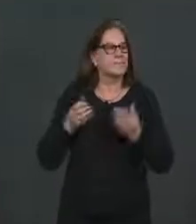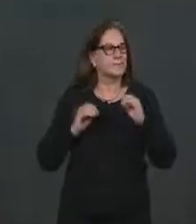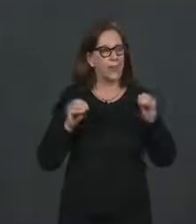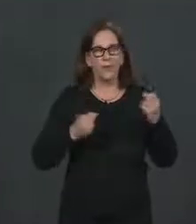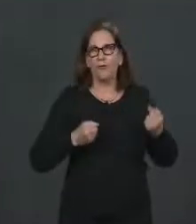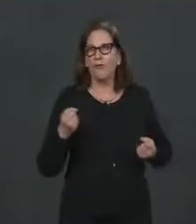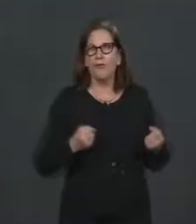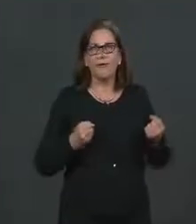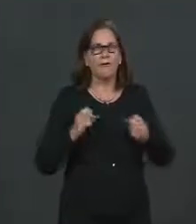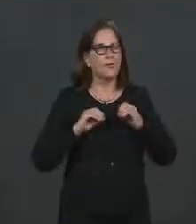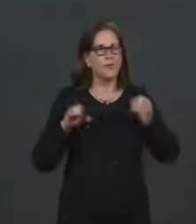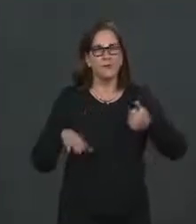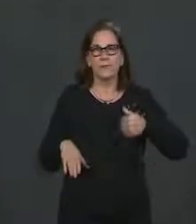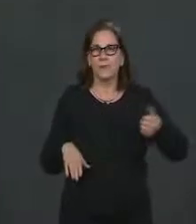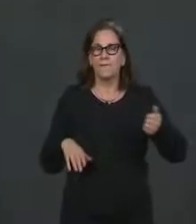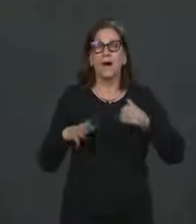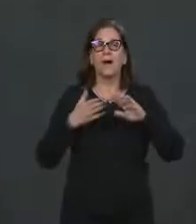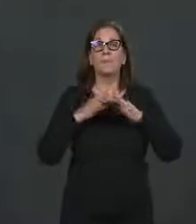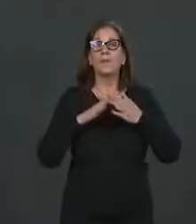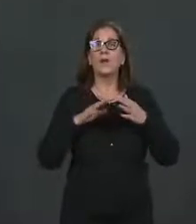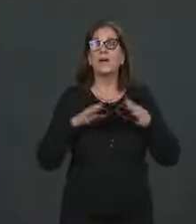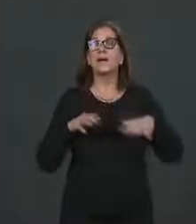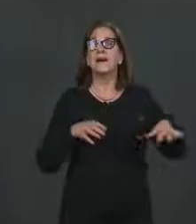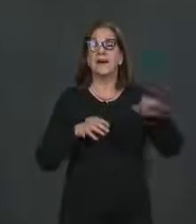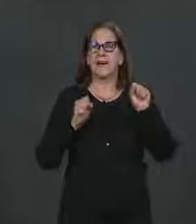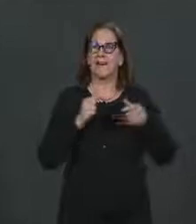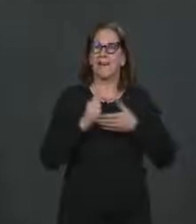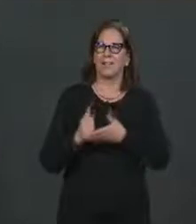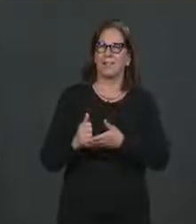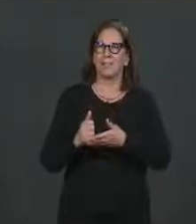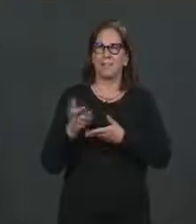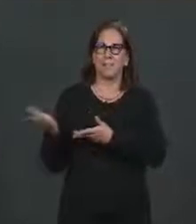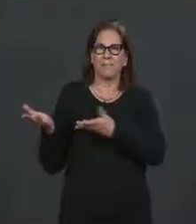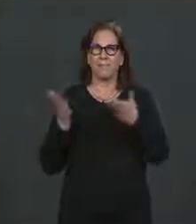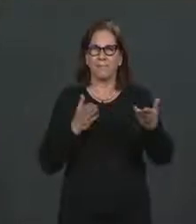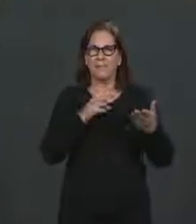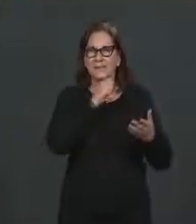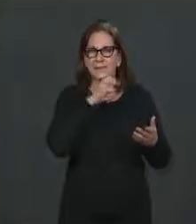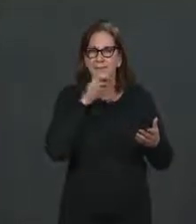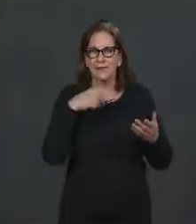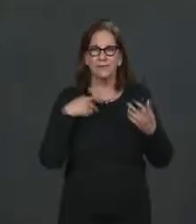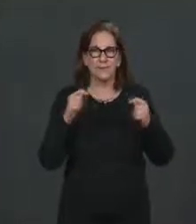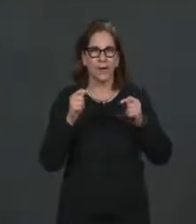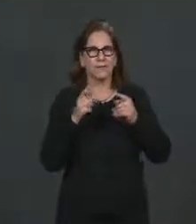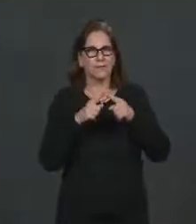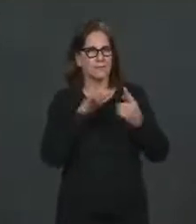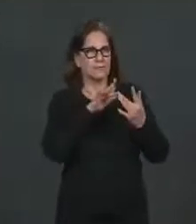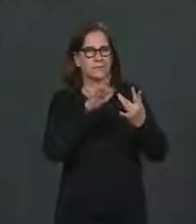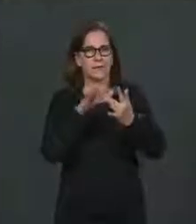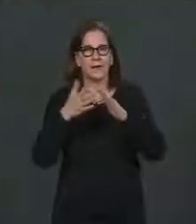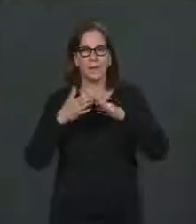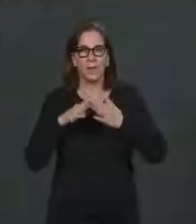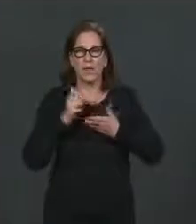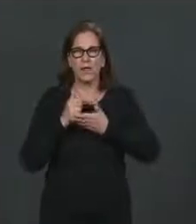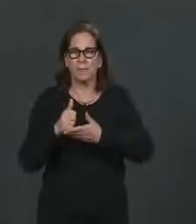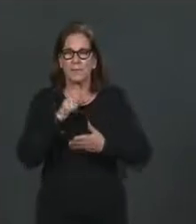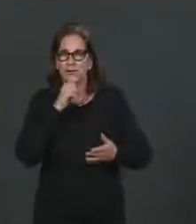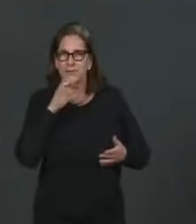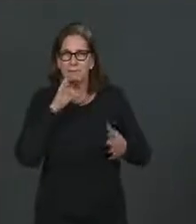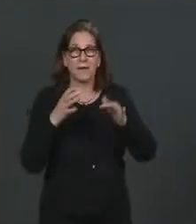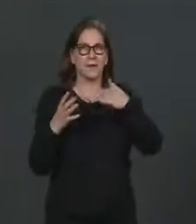help. They're trying to help now. So our fourth announcement today is that I'm sending out millions of